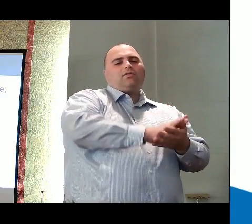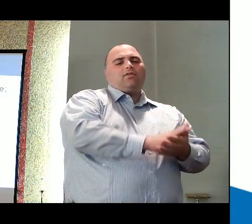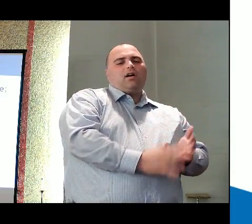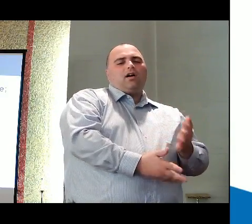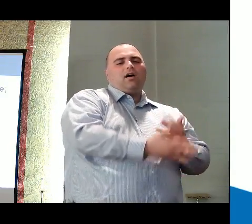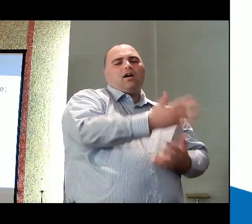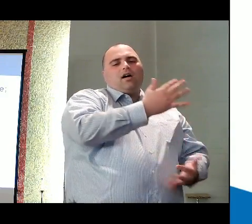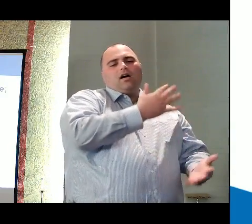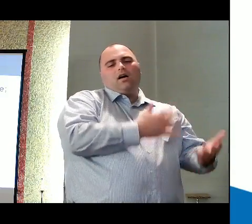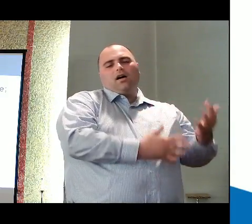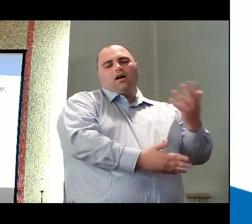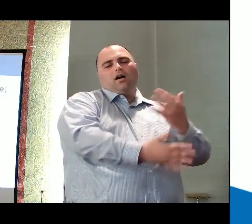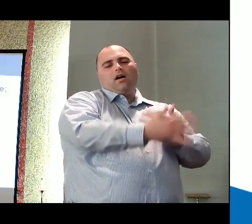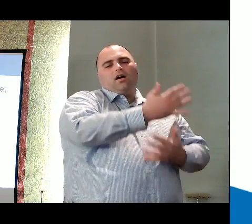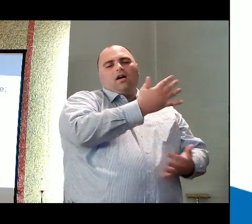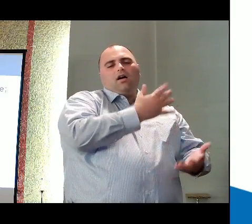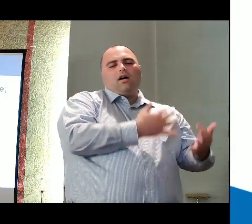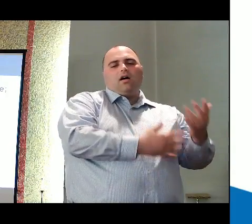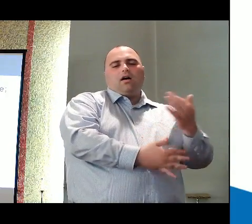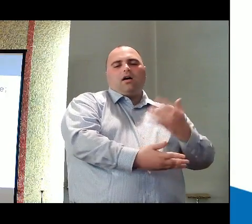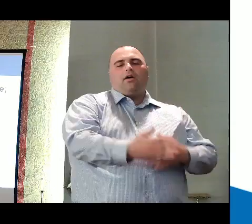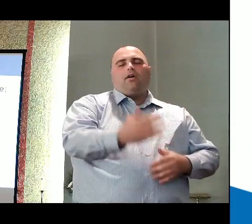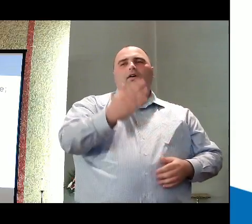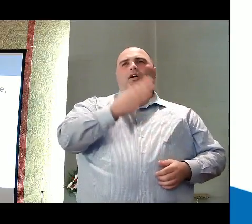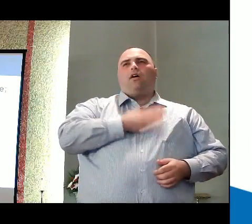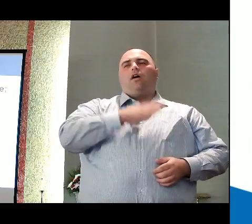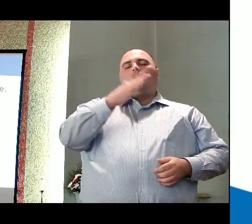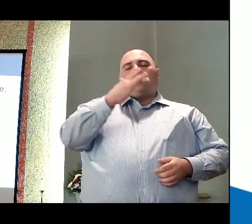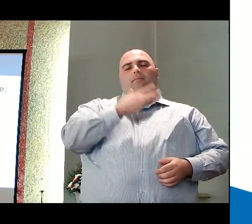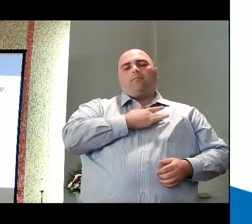Refine as fire